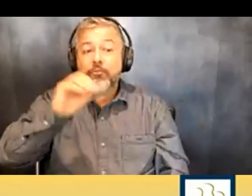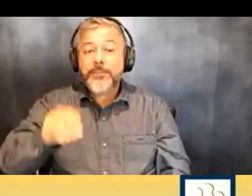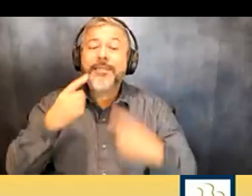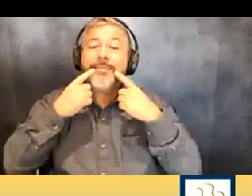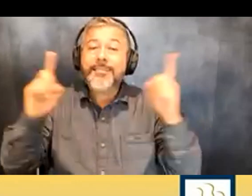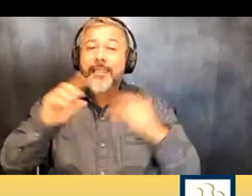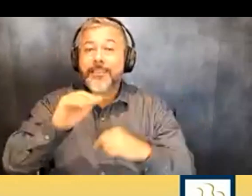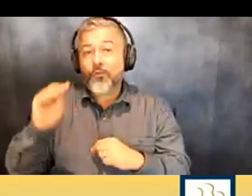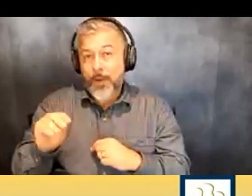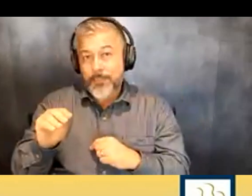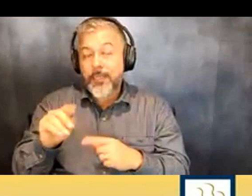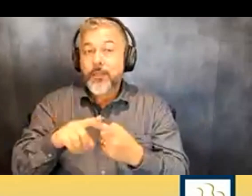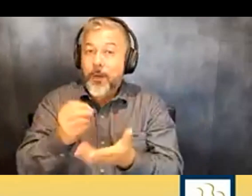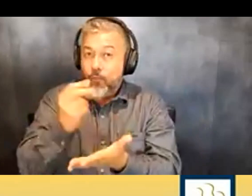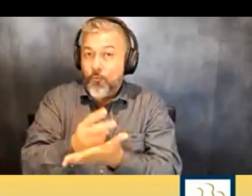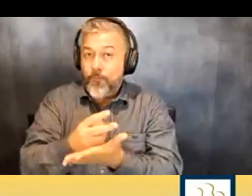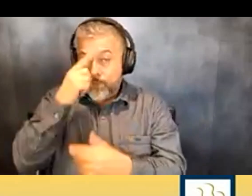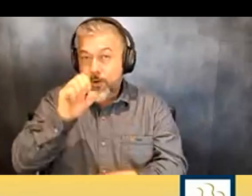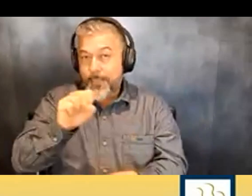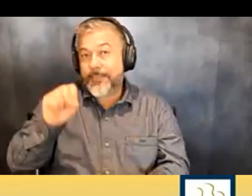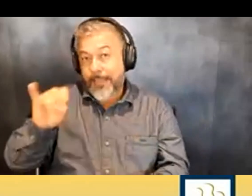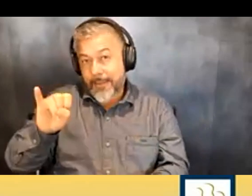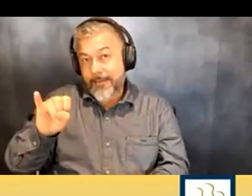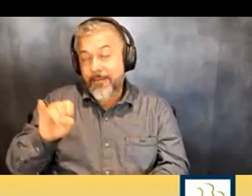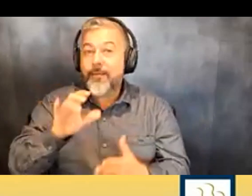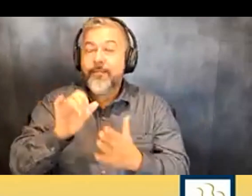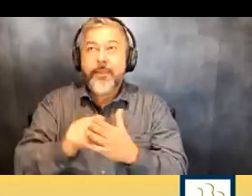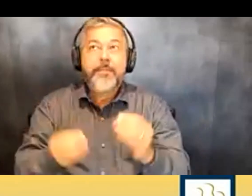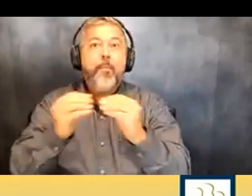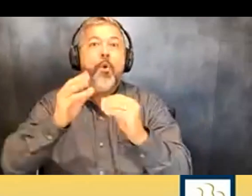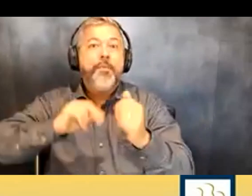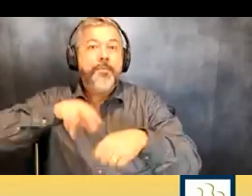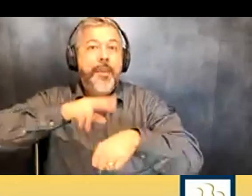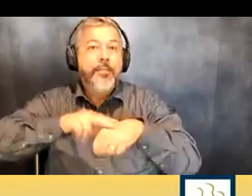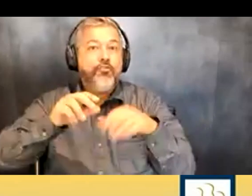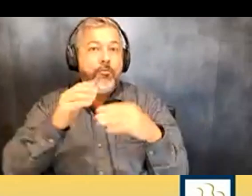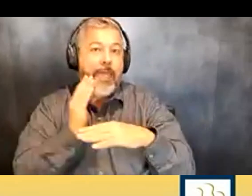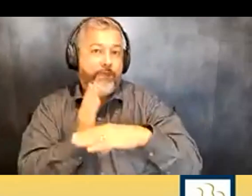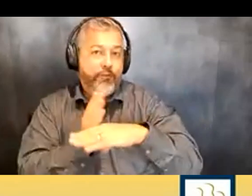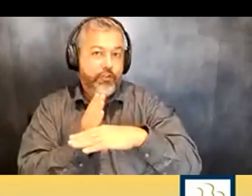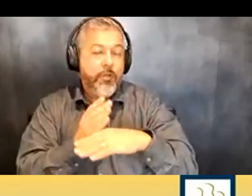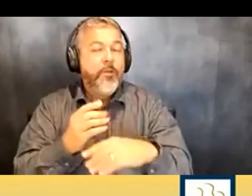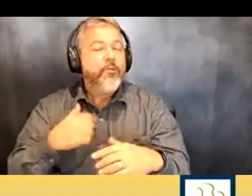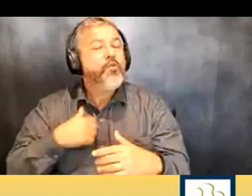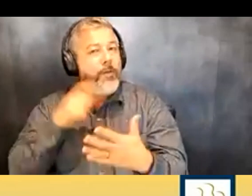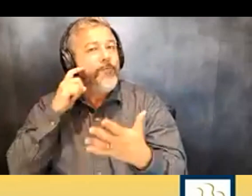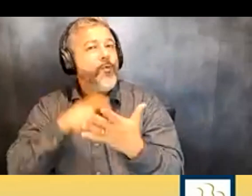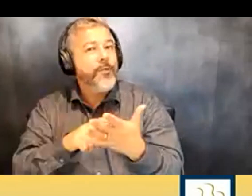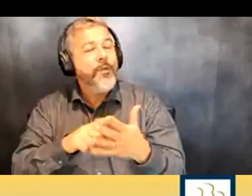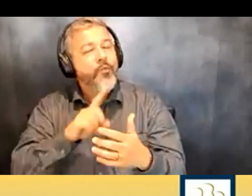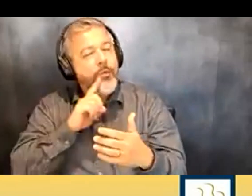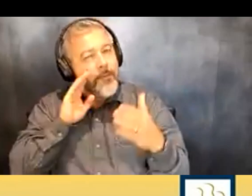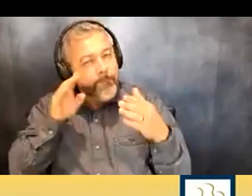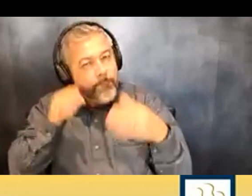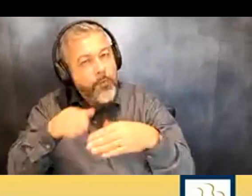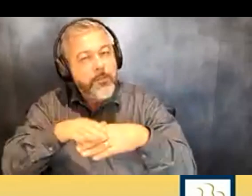success rate in approvals for SSI, which is well above the national average. So what we're really seeing is that we're really zoning in on the people